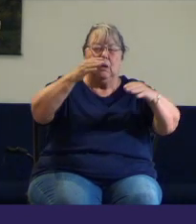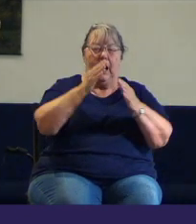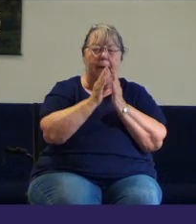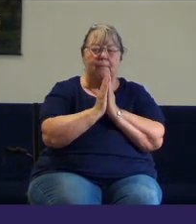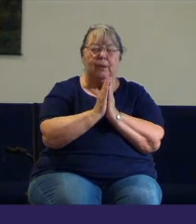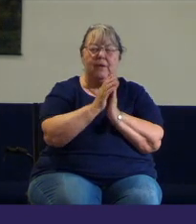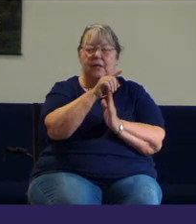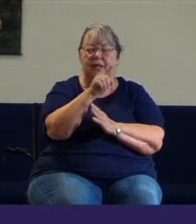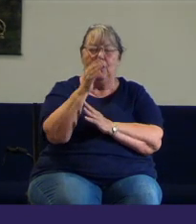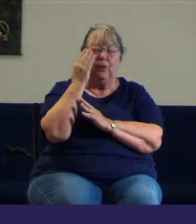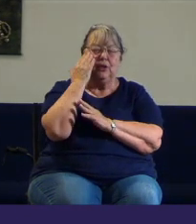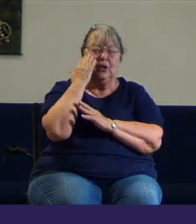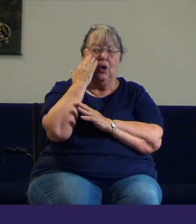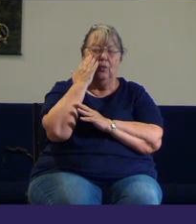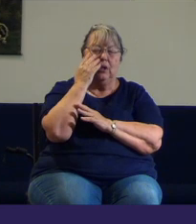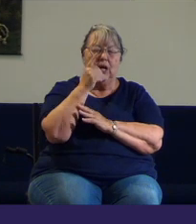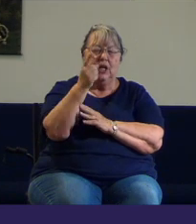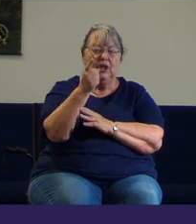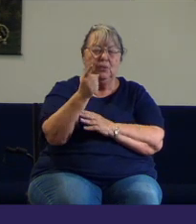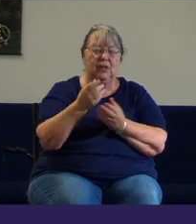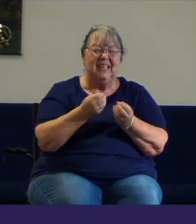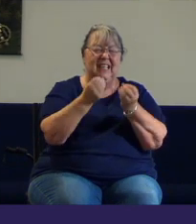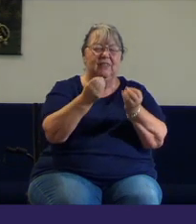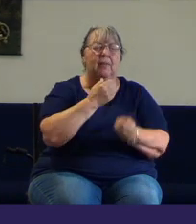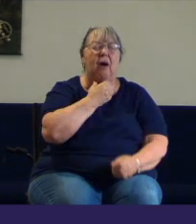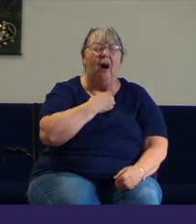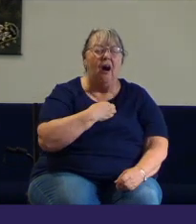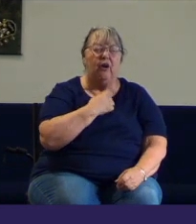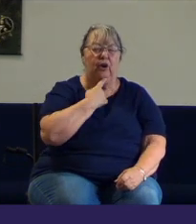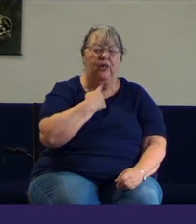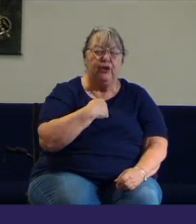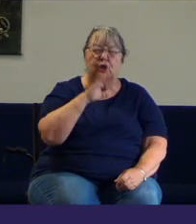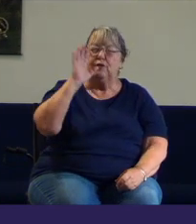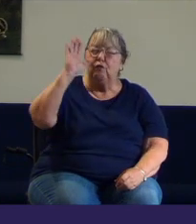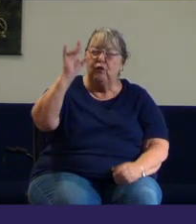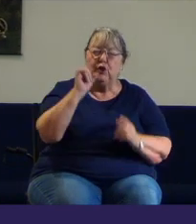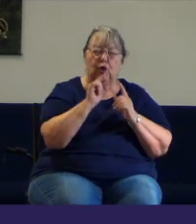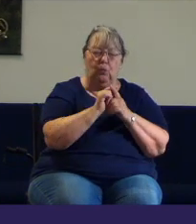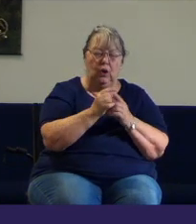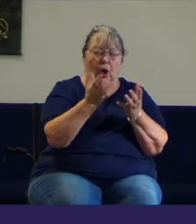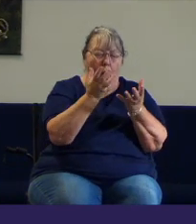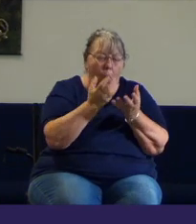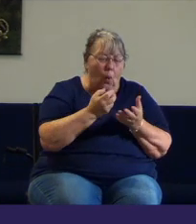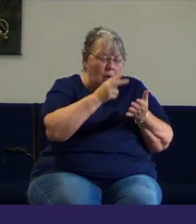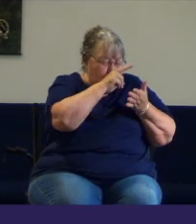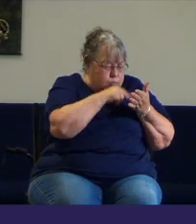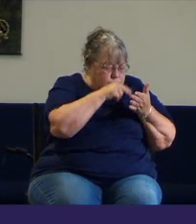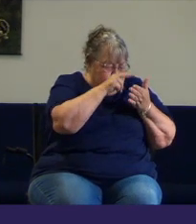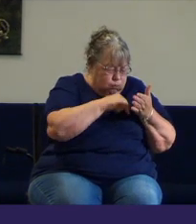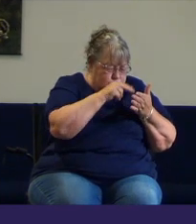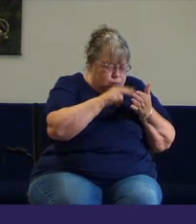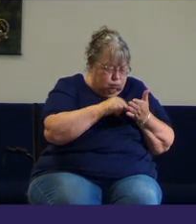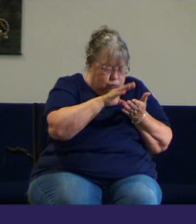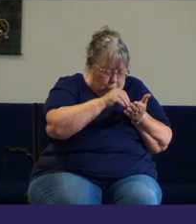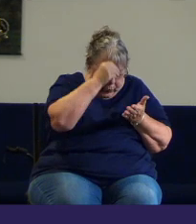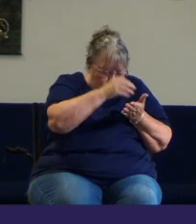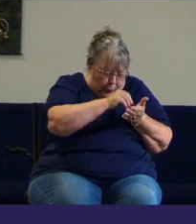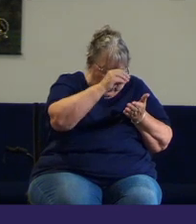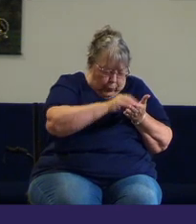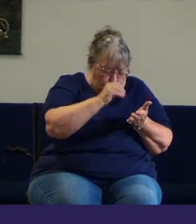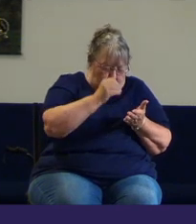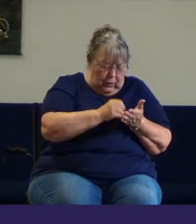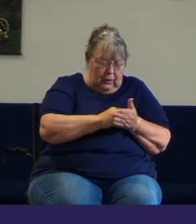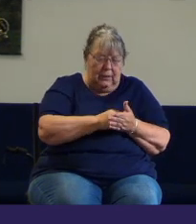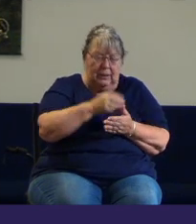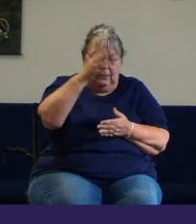pray that you would give them hunger and thirst for your word. I pray that you would revive their prayer time. I pray for that place in their home which you will